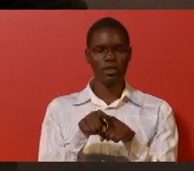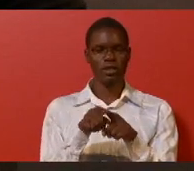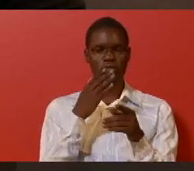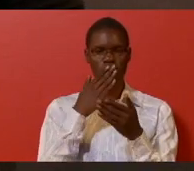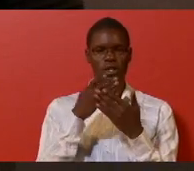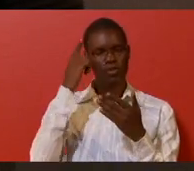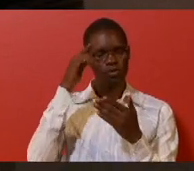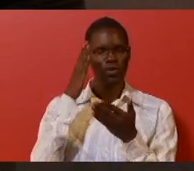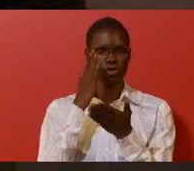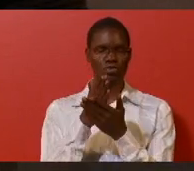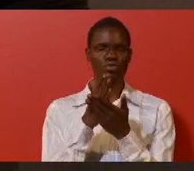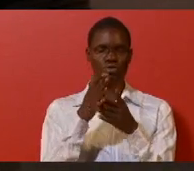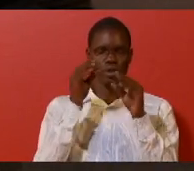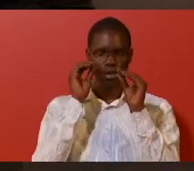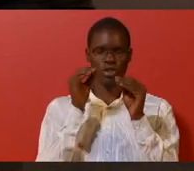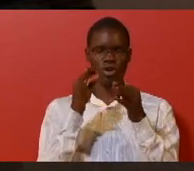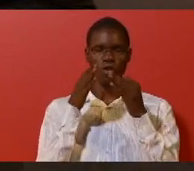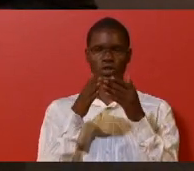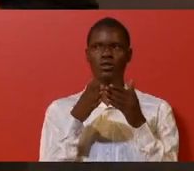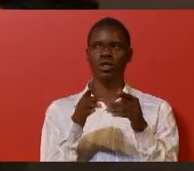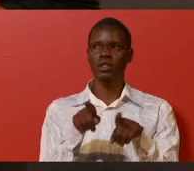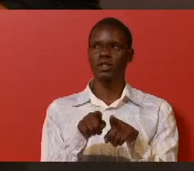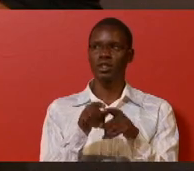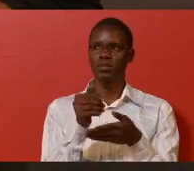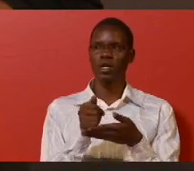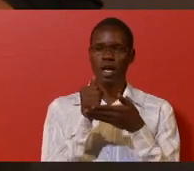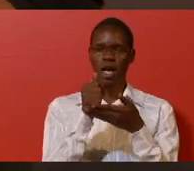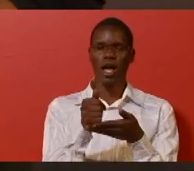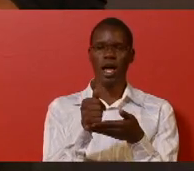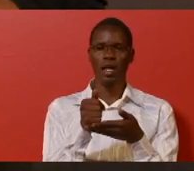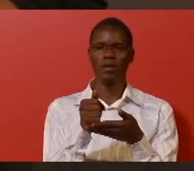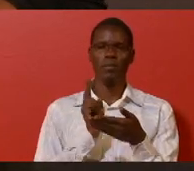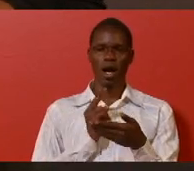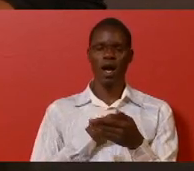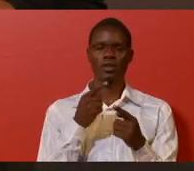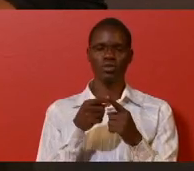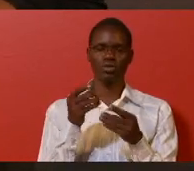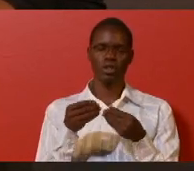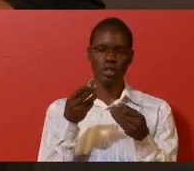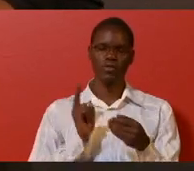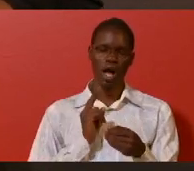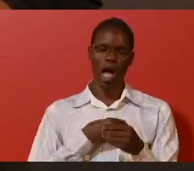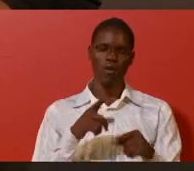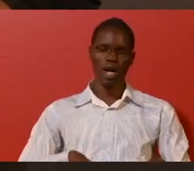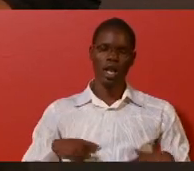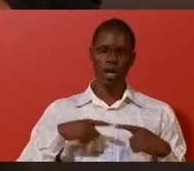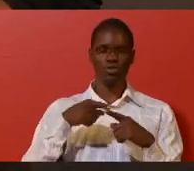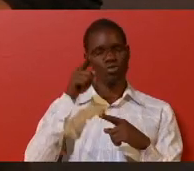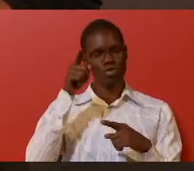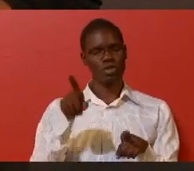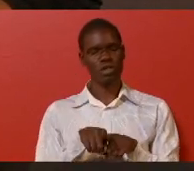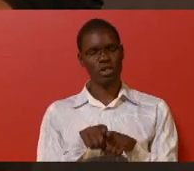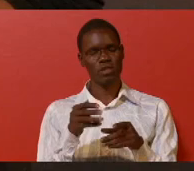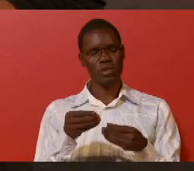true sexuality is. Help us, Lord, to rededicate our lives to you, to dedicate our marriages,